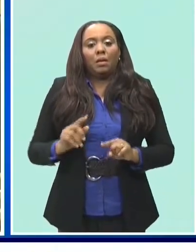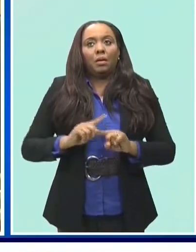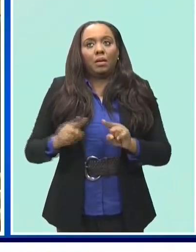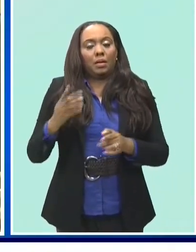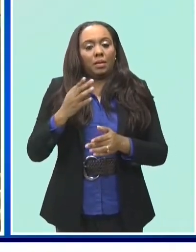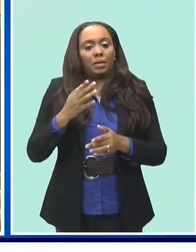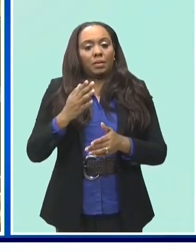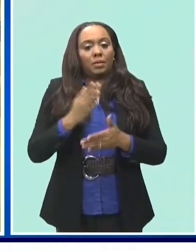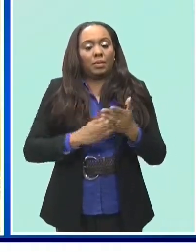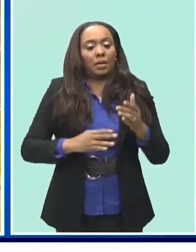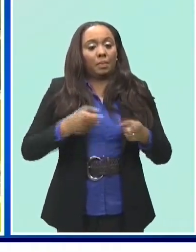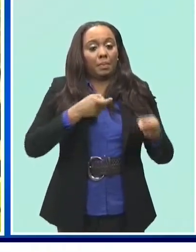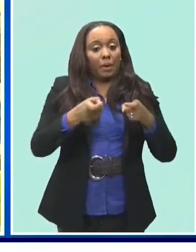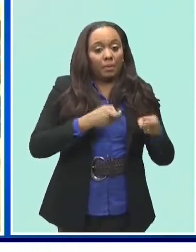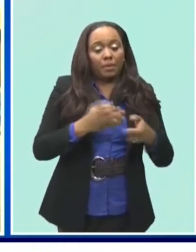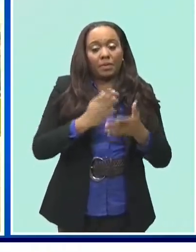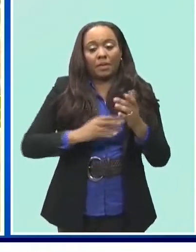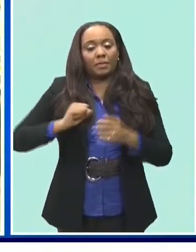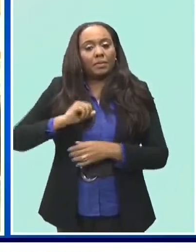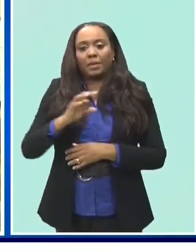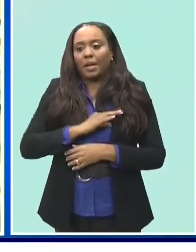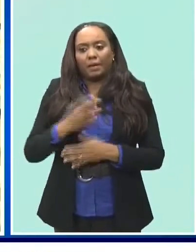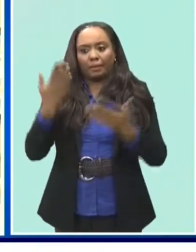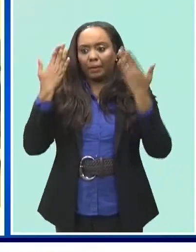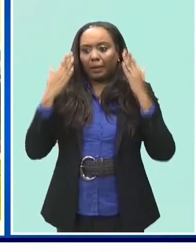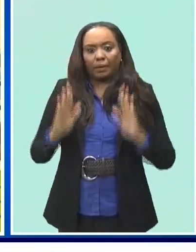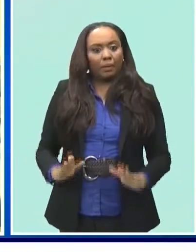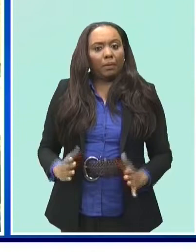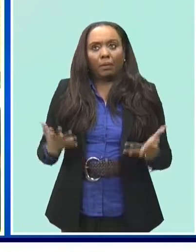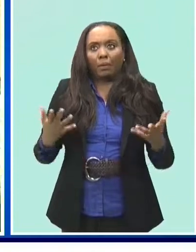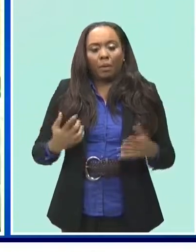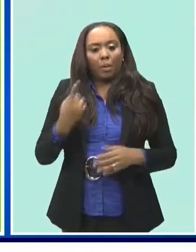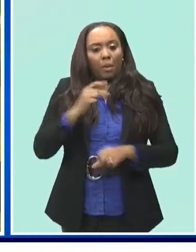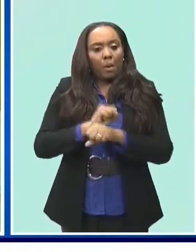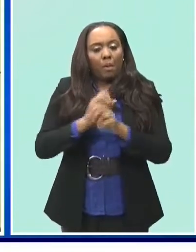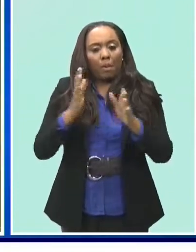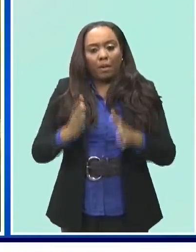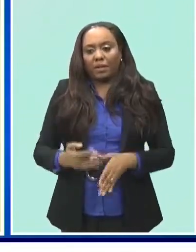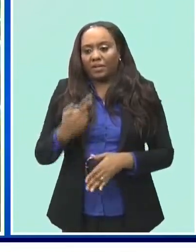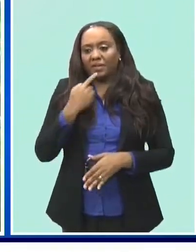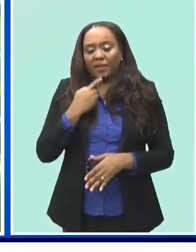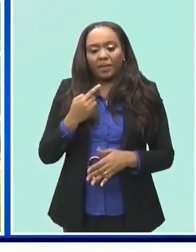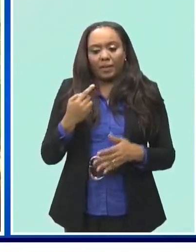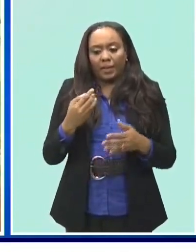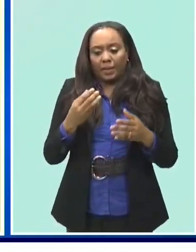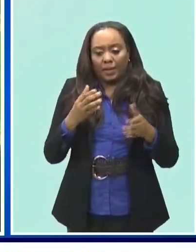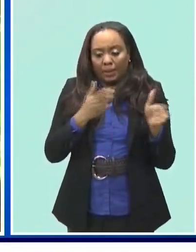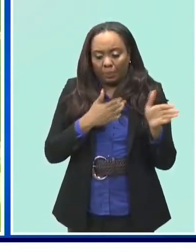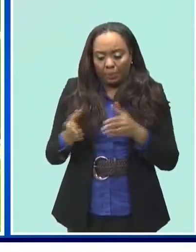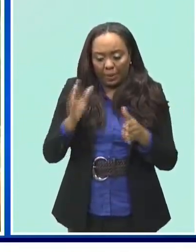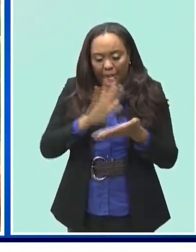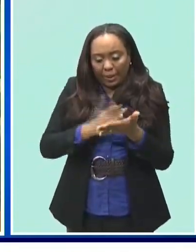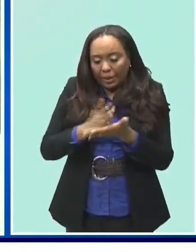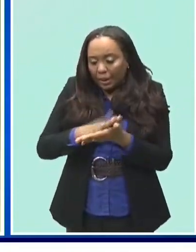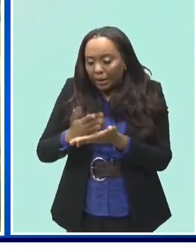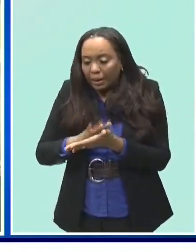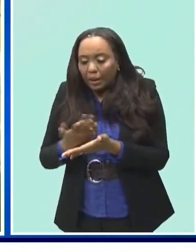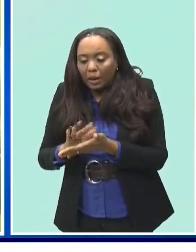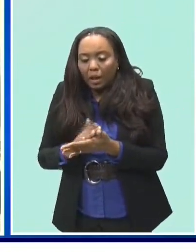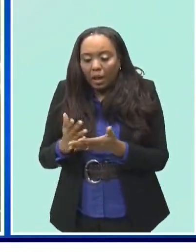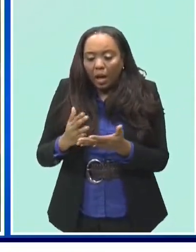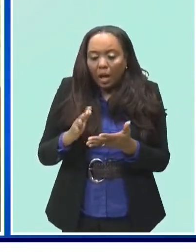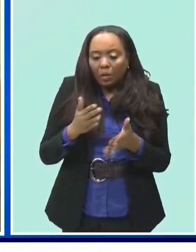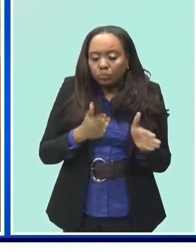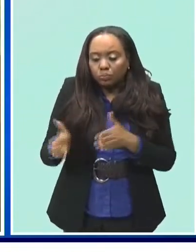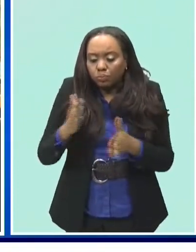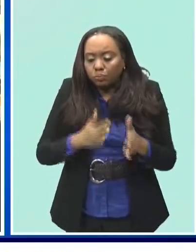surprise to management and staff of many of the food establishments. One worker explained they had already prepared for the lunchtime rush when they were